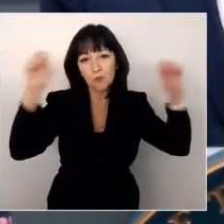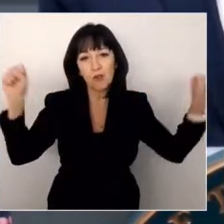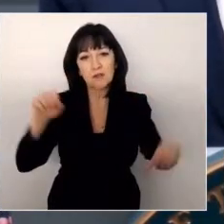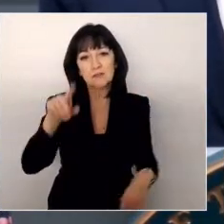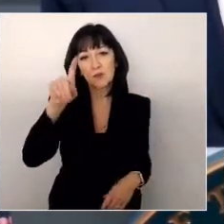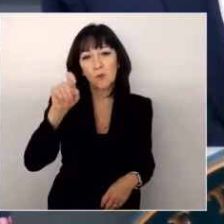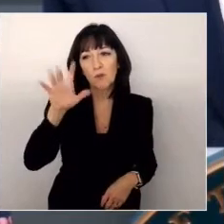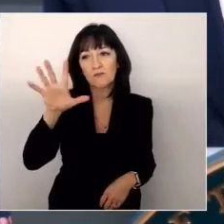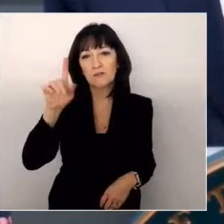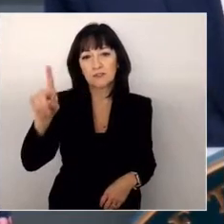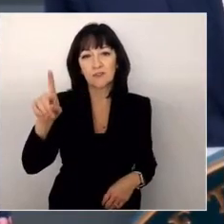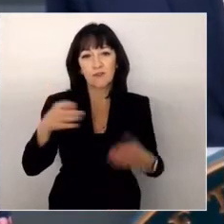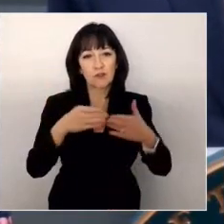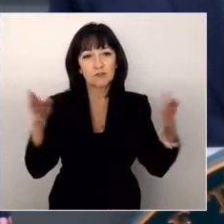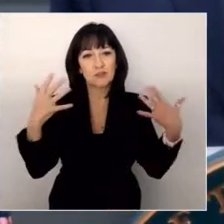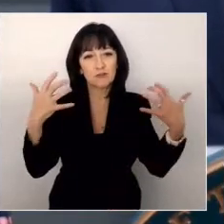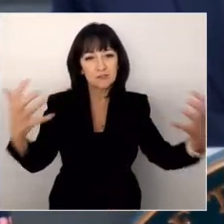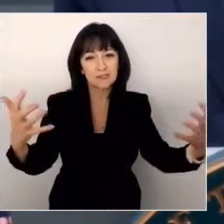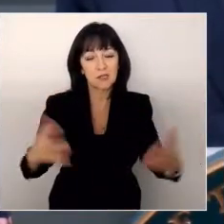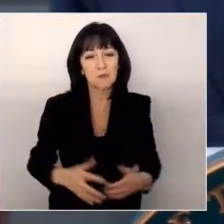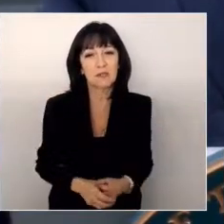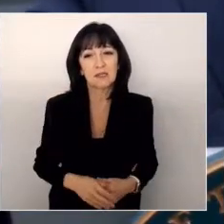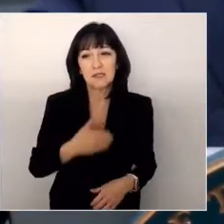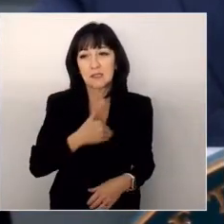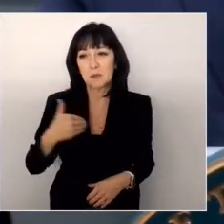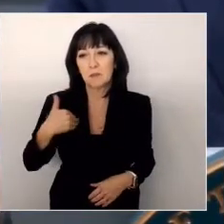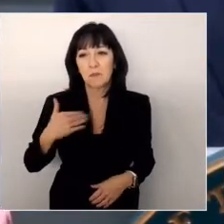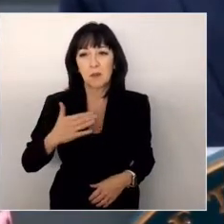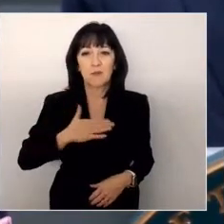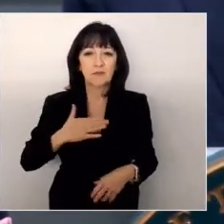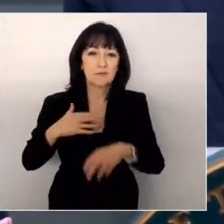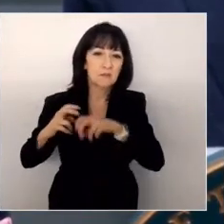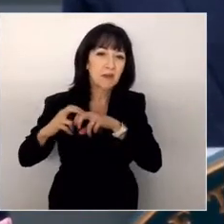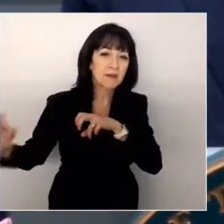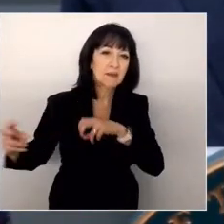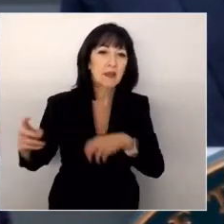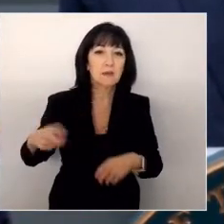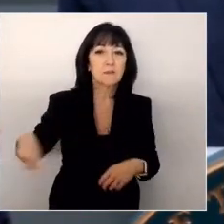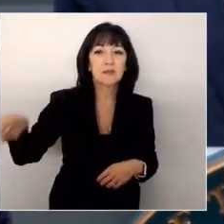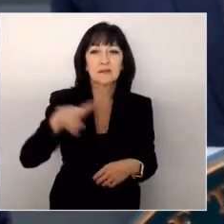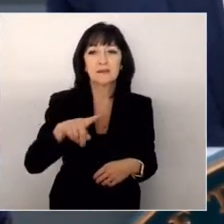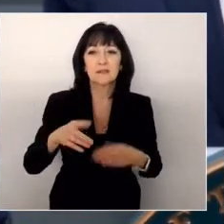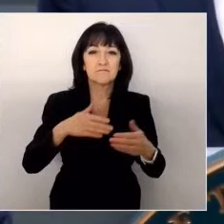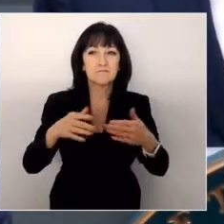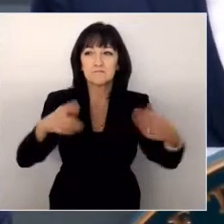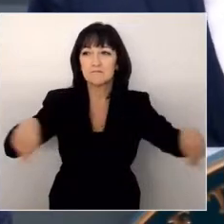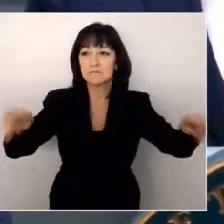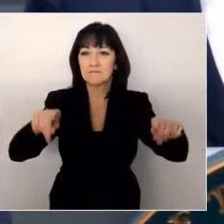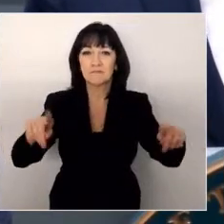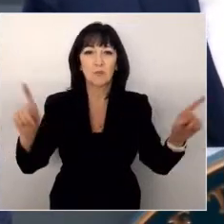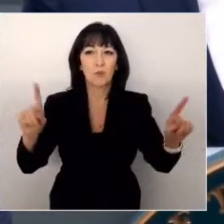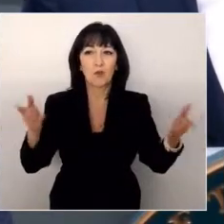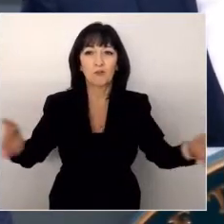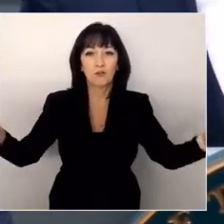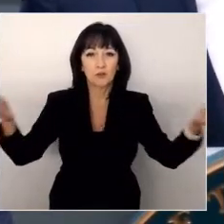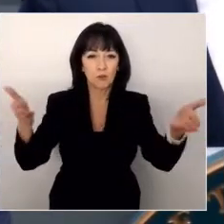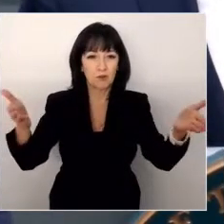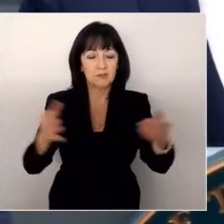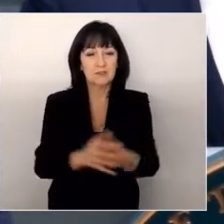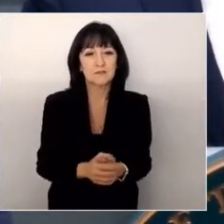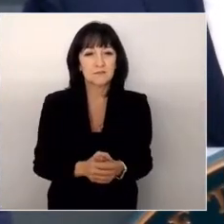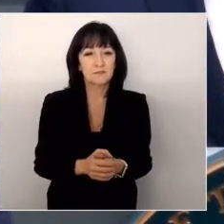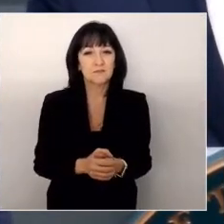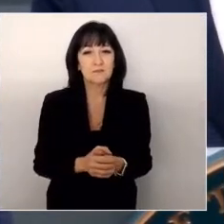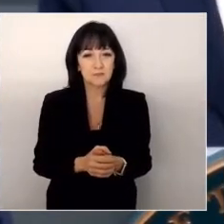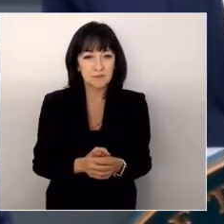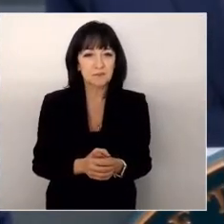General Assembly, members of my cabinet, wherever you are, distinguished members of the judiciary,